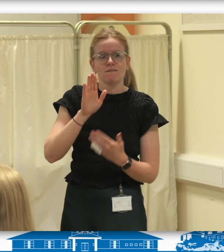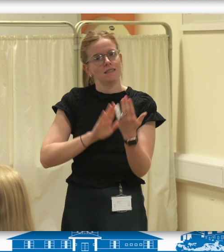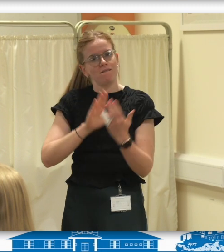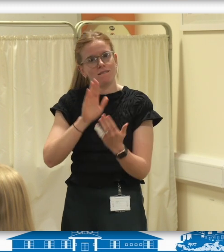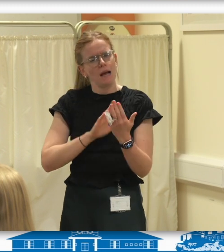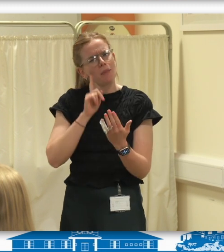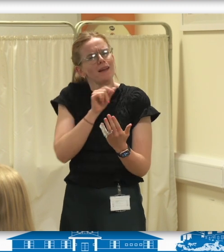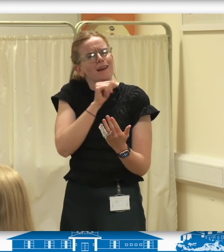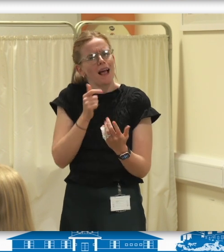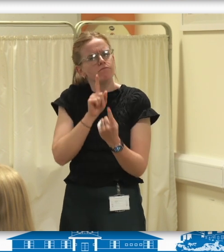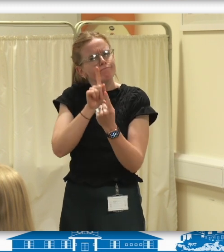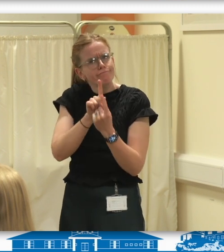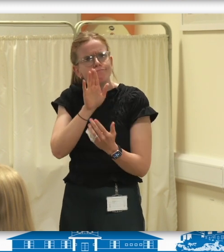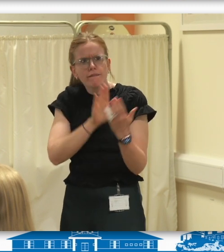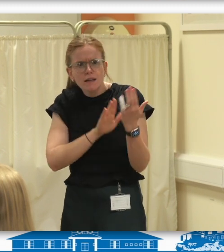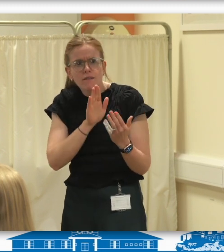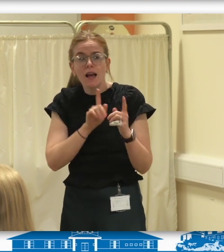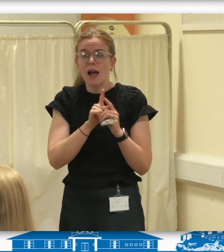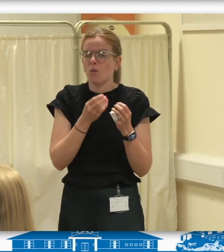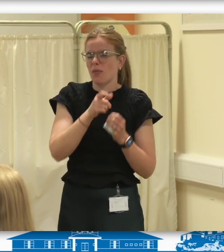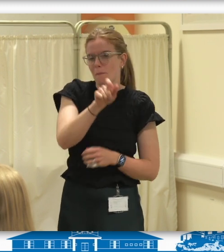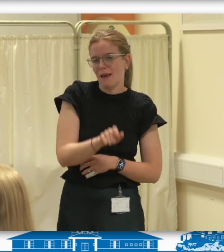meet the therapist and for us to meet the patient.